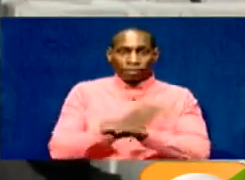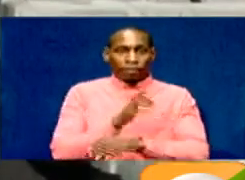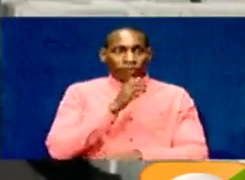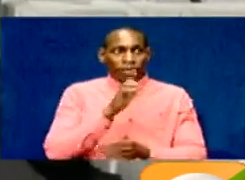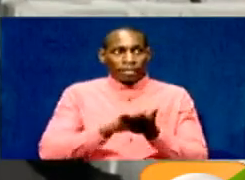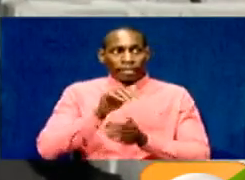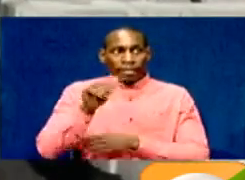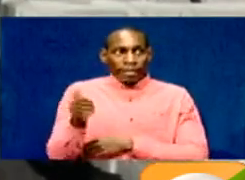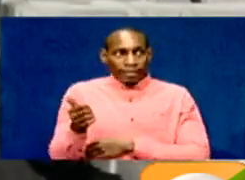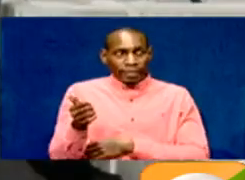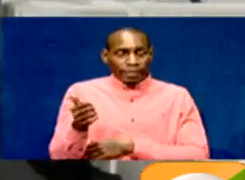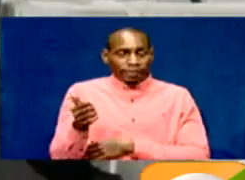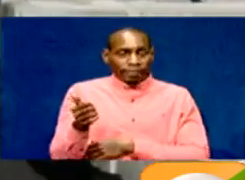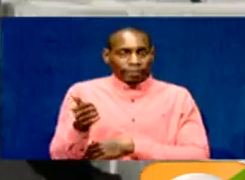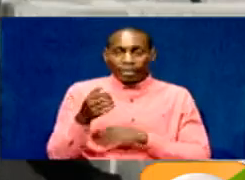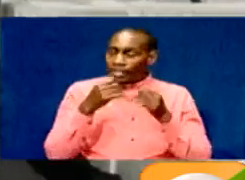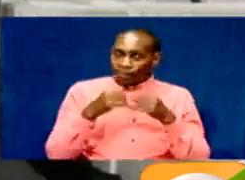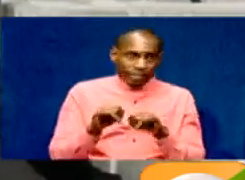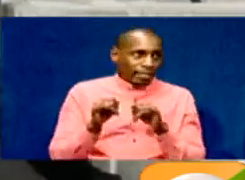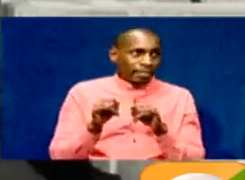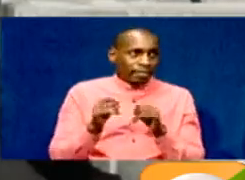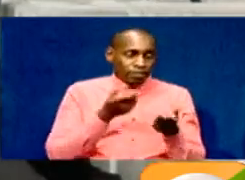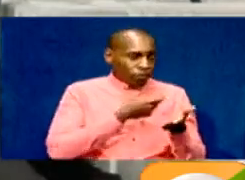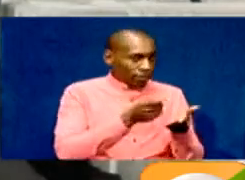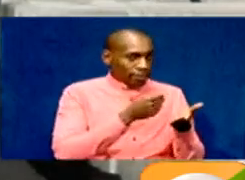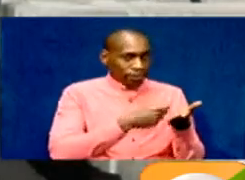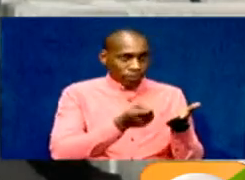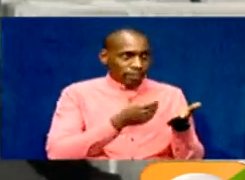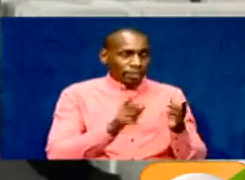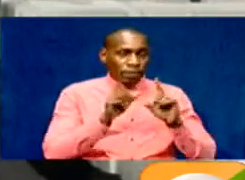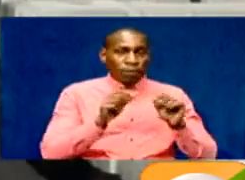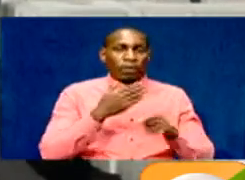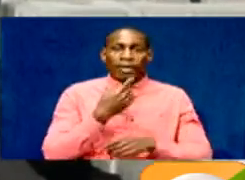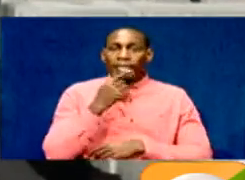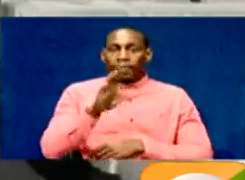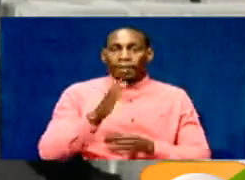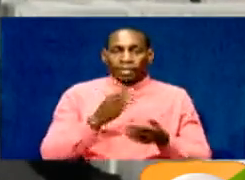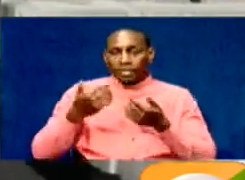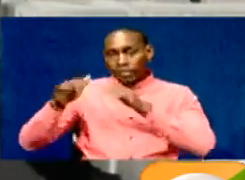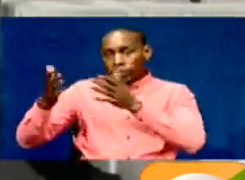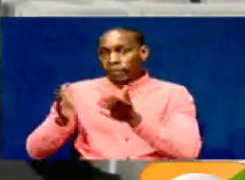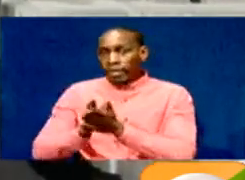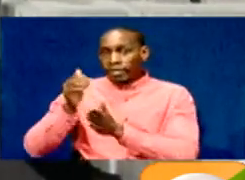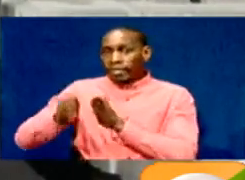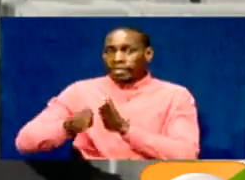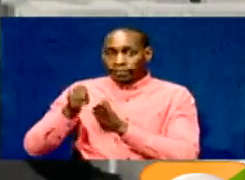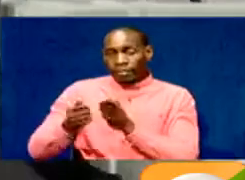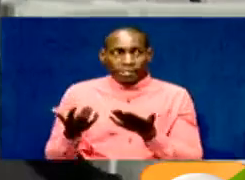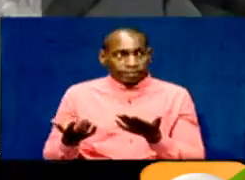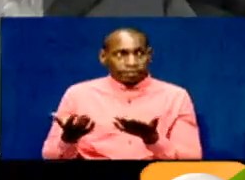this. I have tried to write down what I need to say because I'm away in Naivasha. I